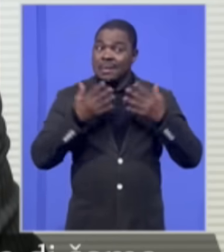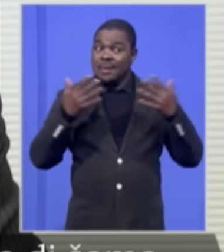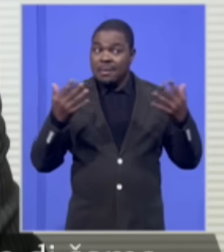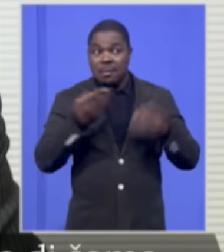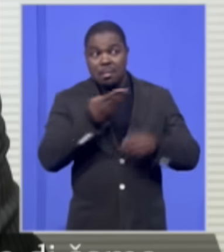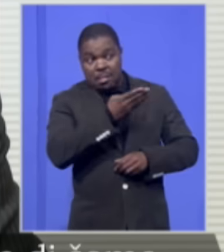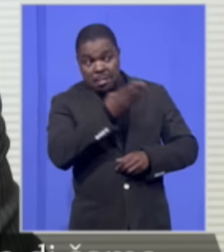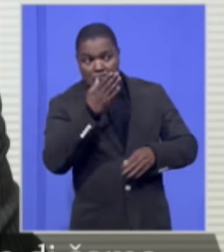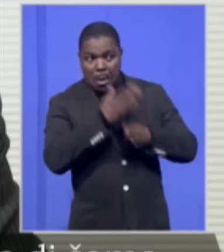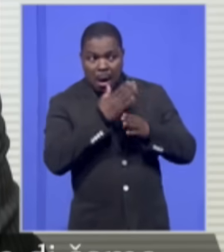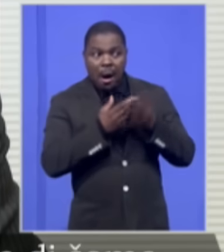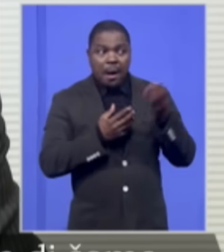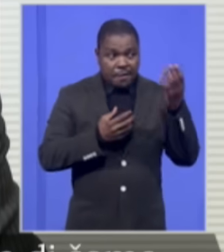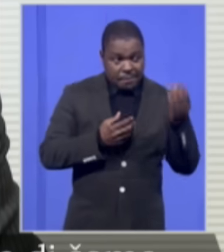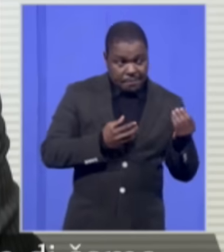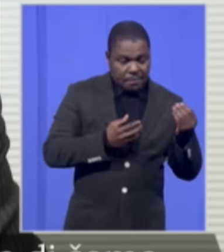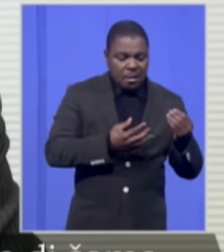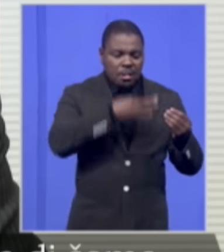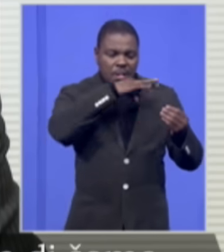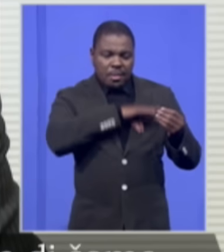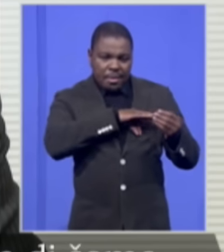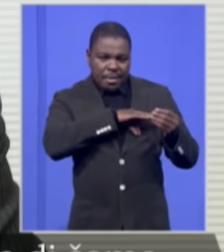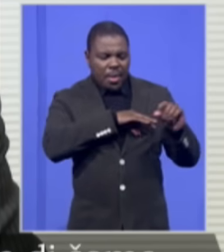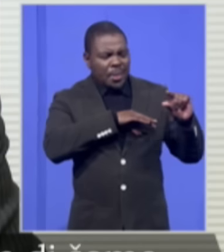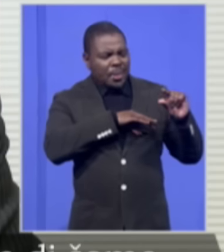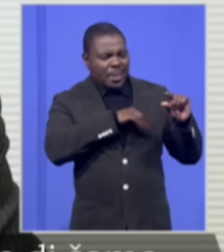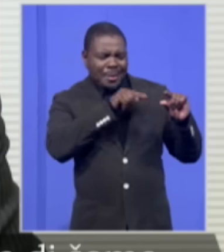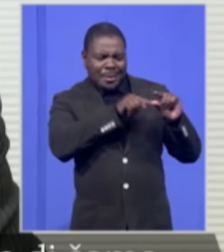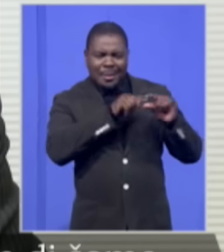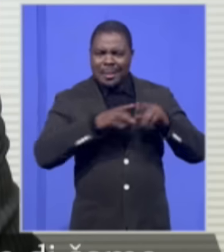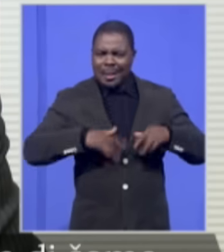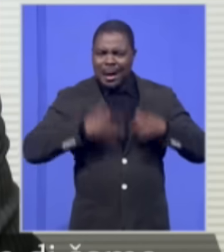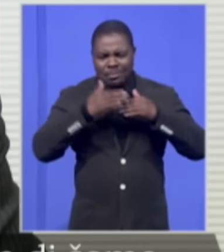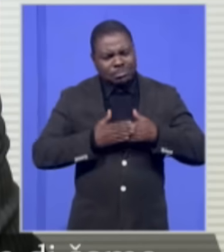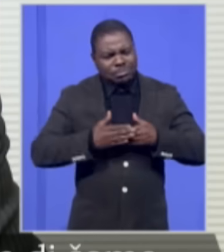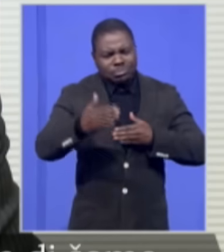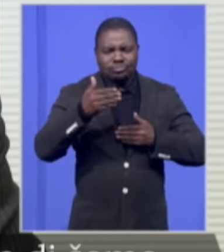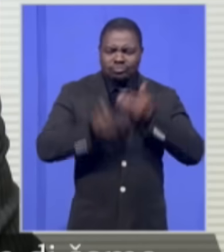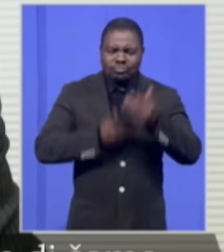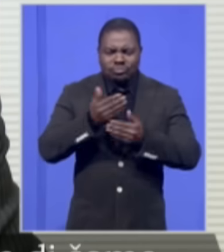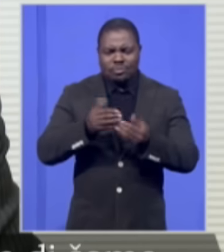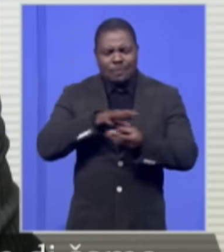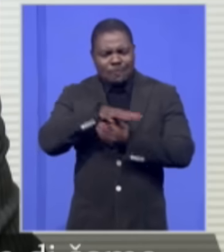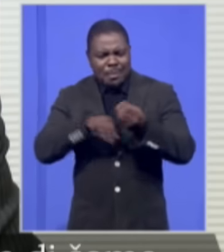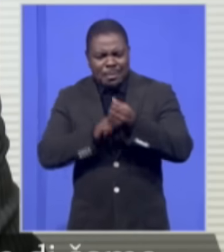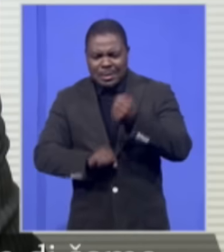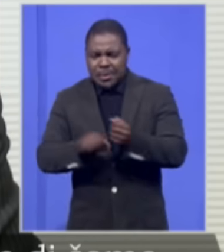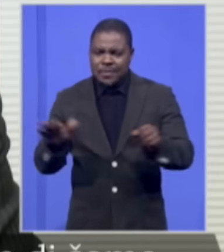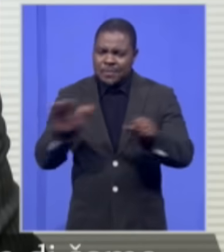work earn wages that cannot sustain them or their families.